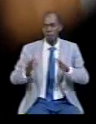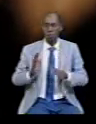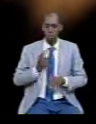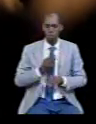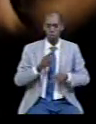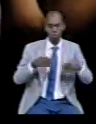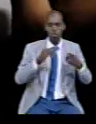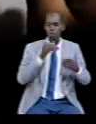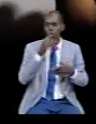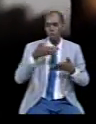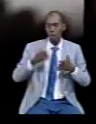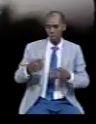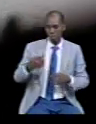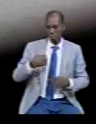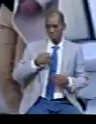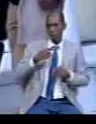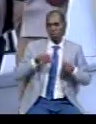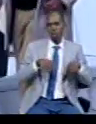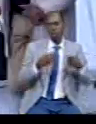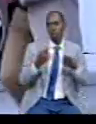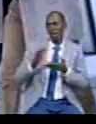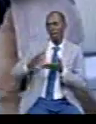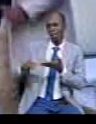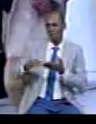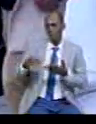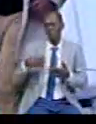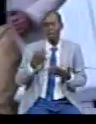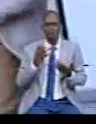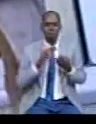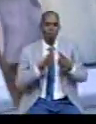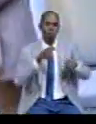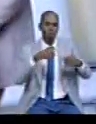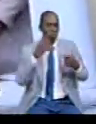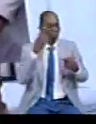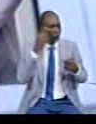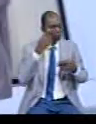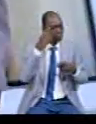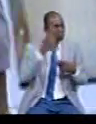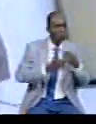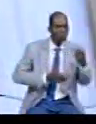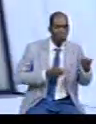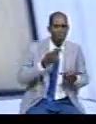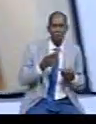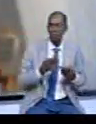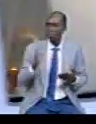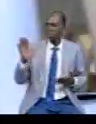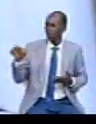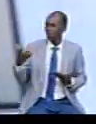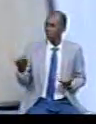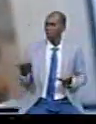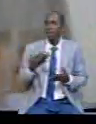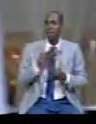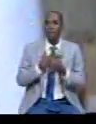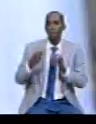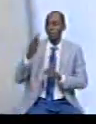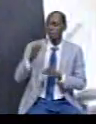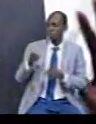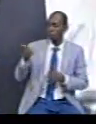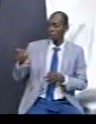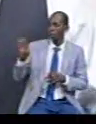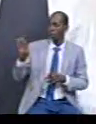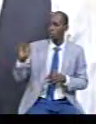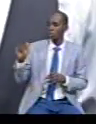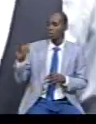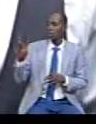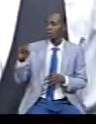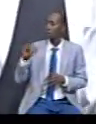go. Excuse me, I want to go and do visitation. Pick a Barnabas. And if Barnabas is not willing to go